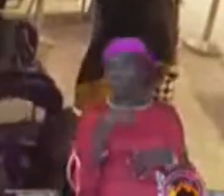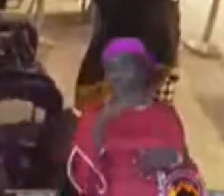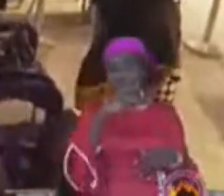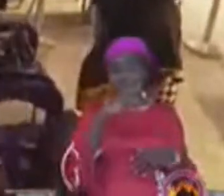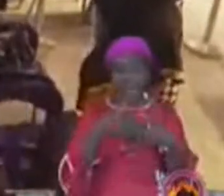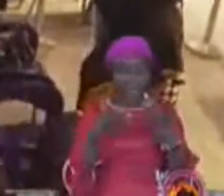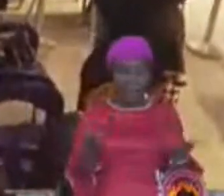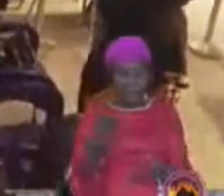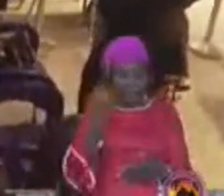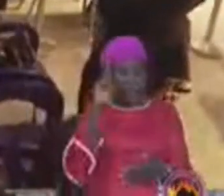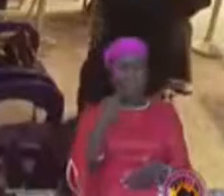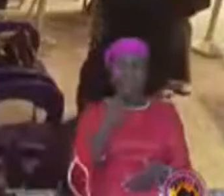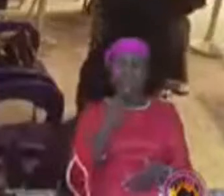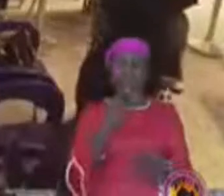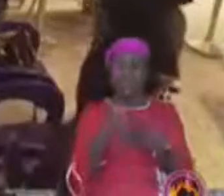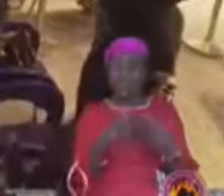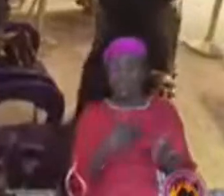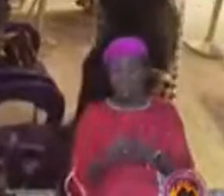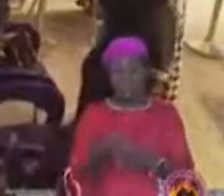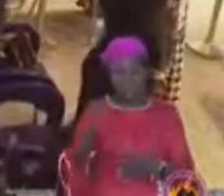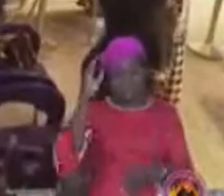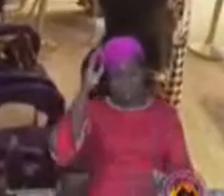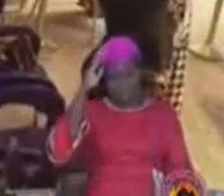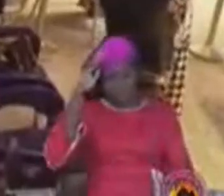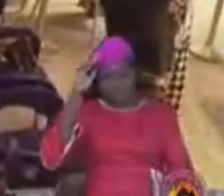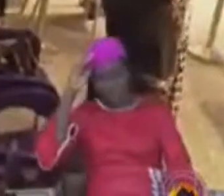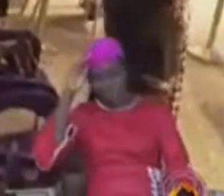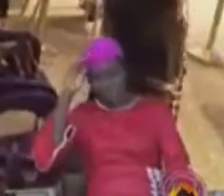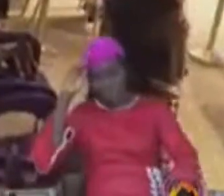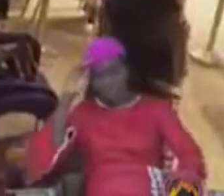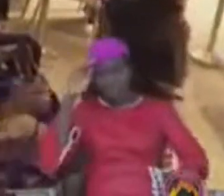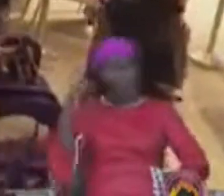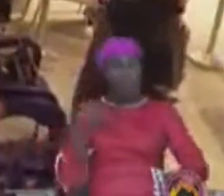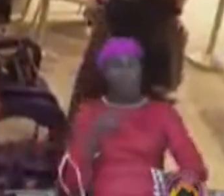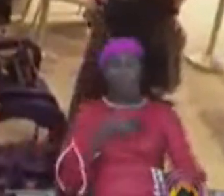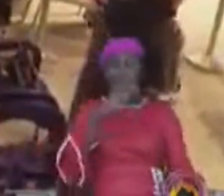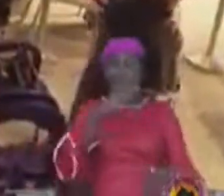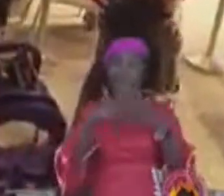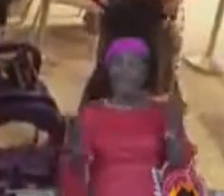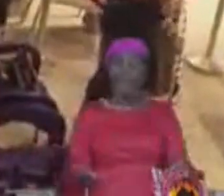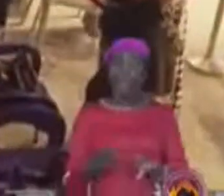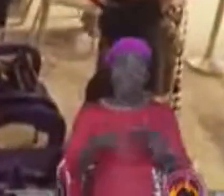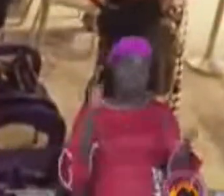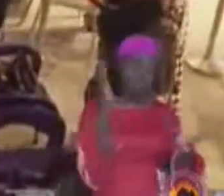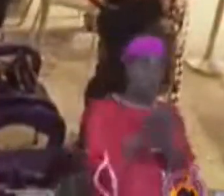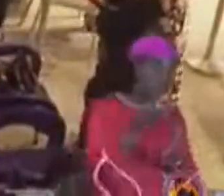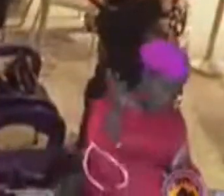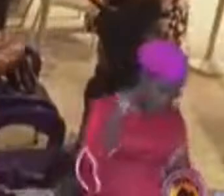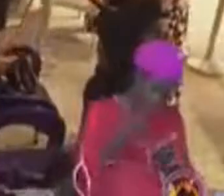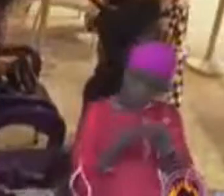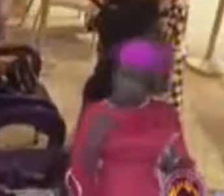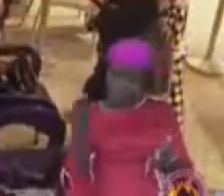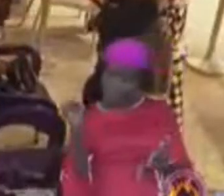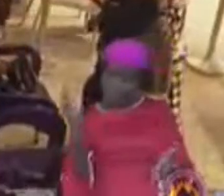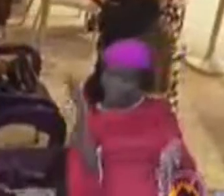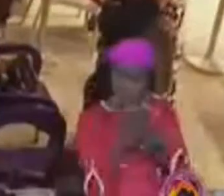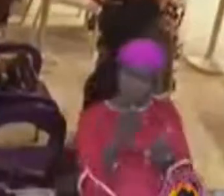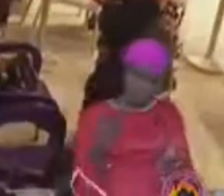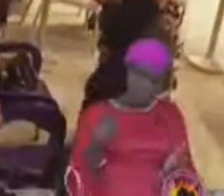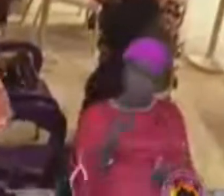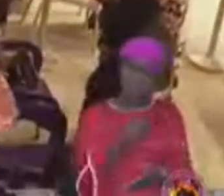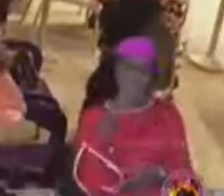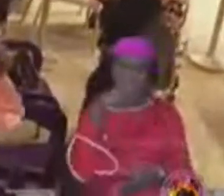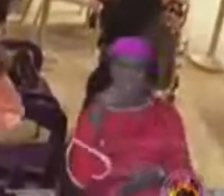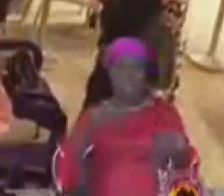serious business. We're here to stop them before they stop us. It's a